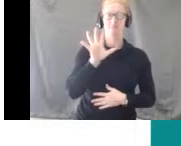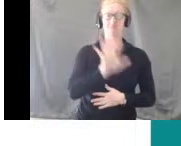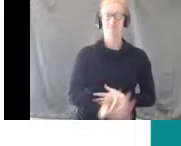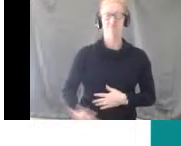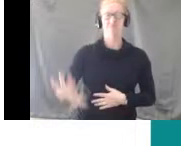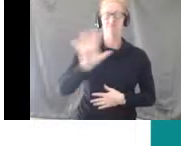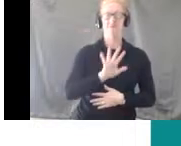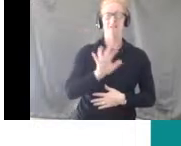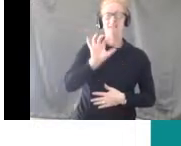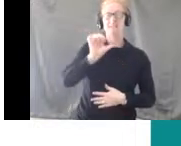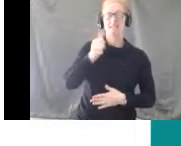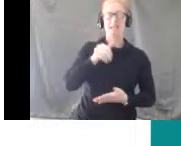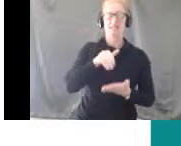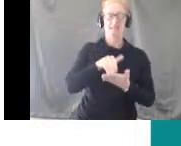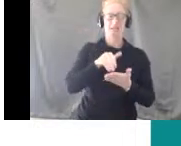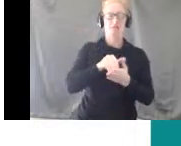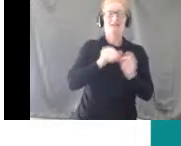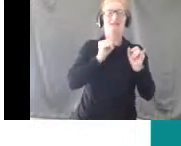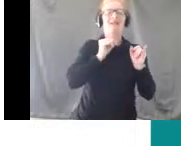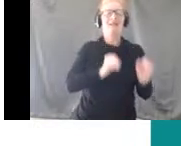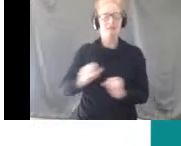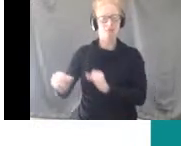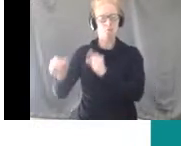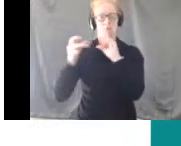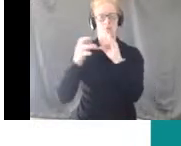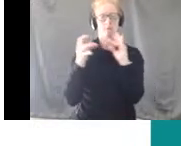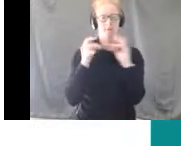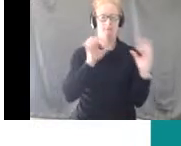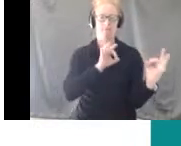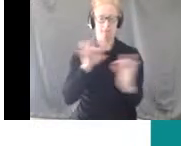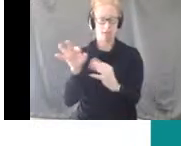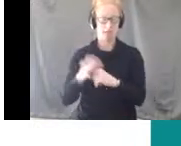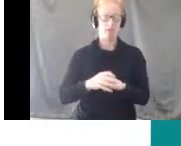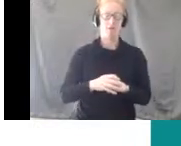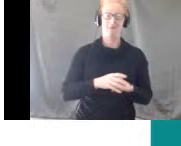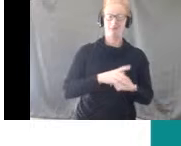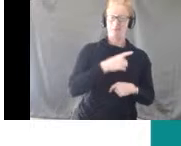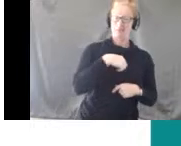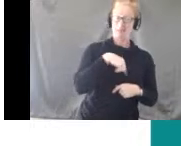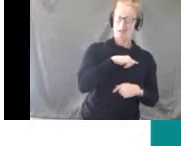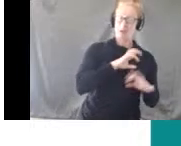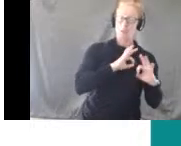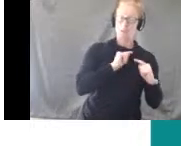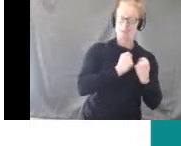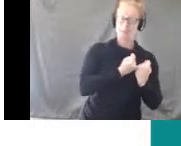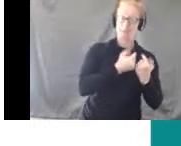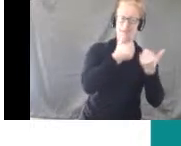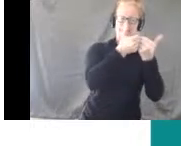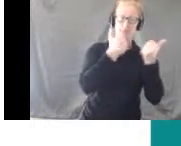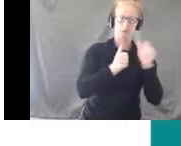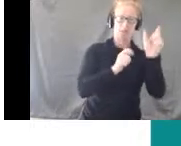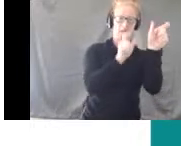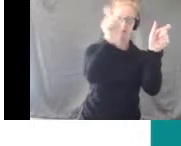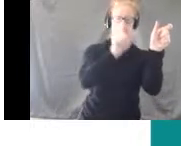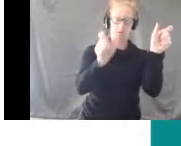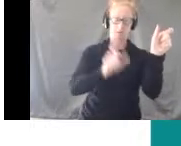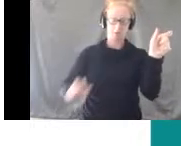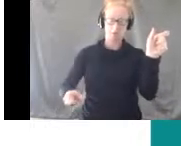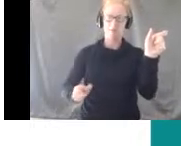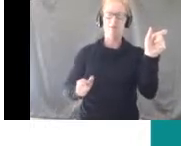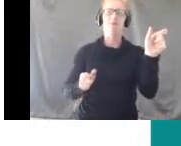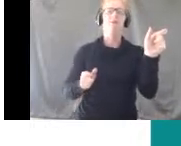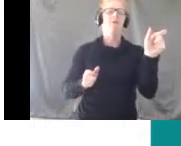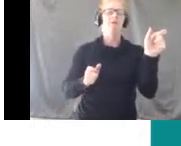approximately 10,000 individual comments. And our team has been separating those comments and putting them in different categories